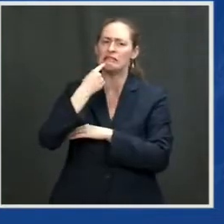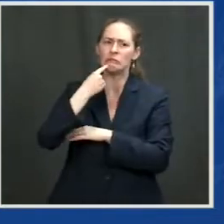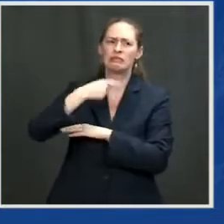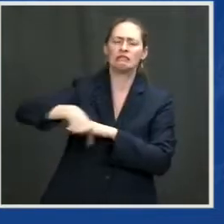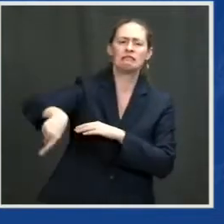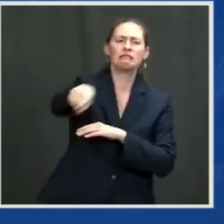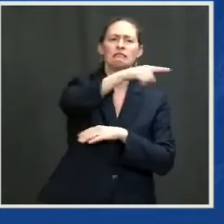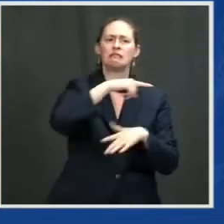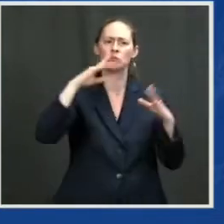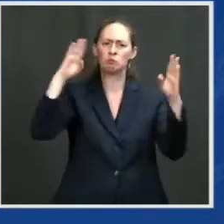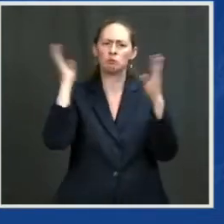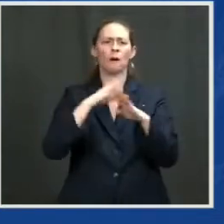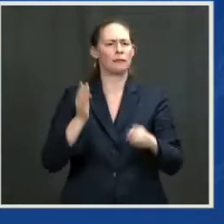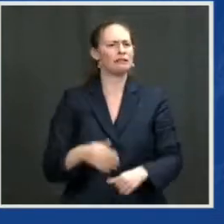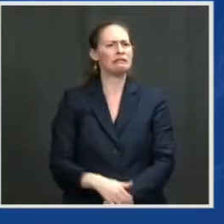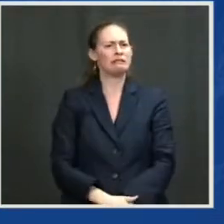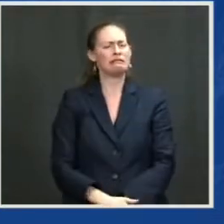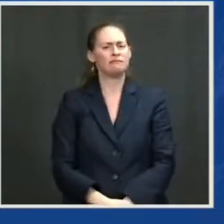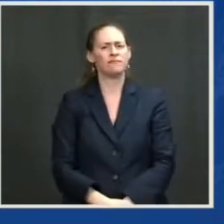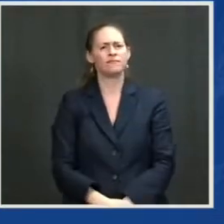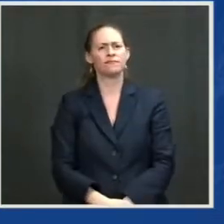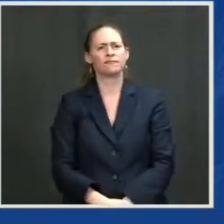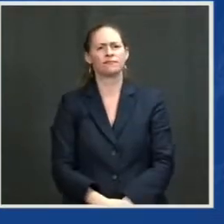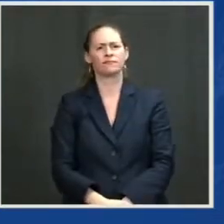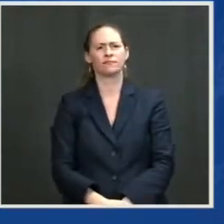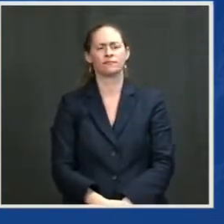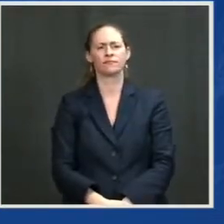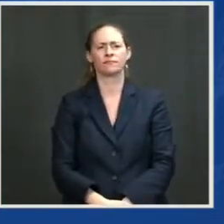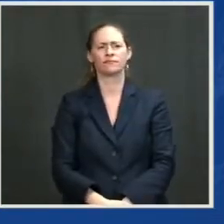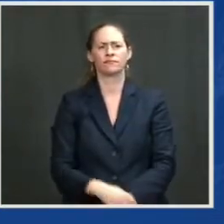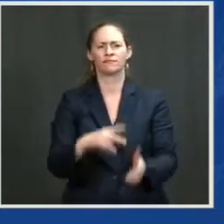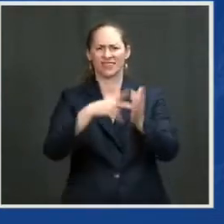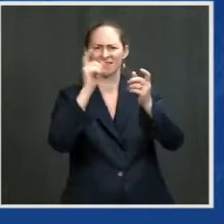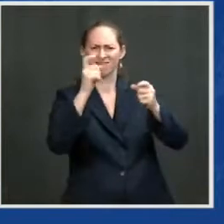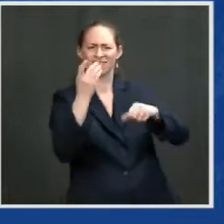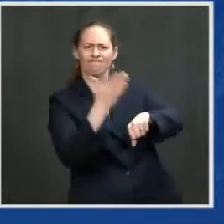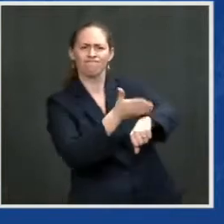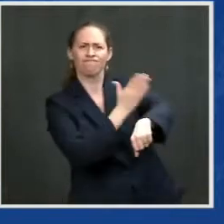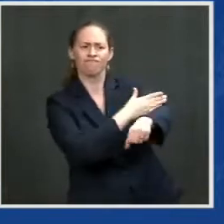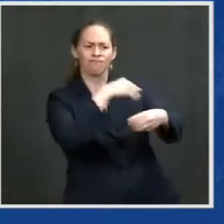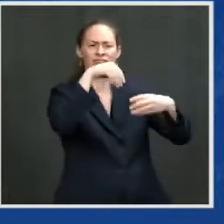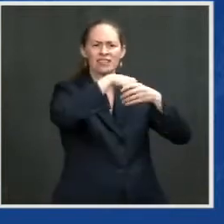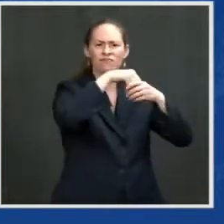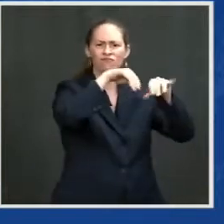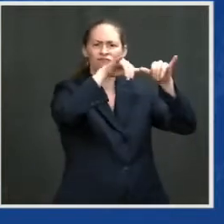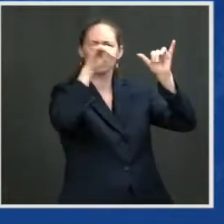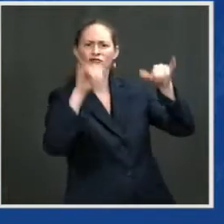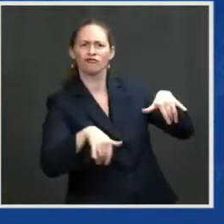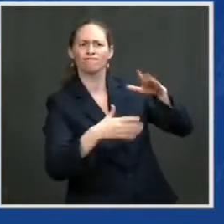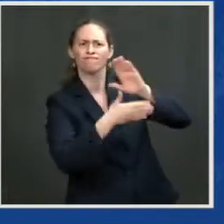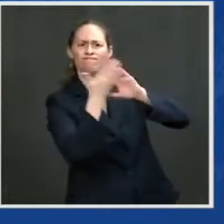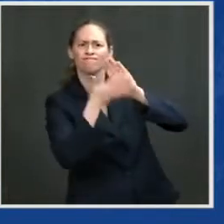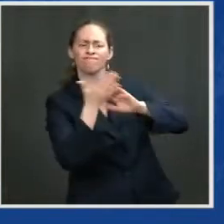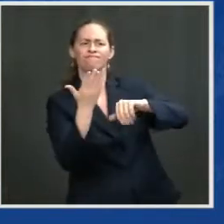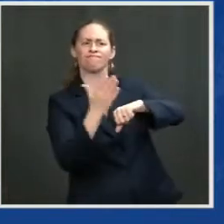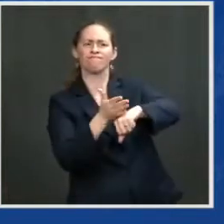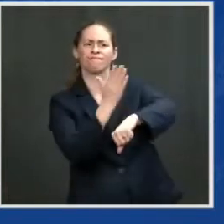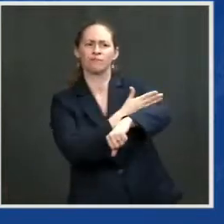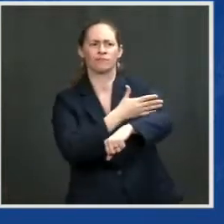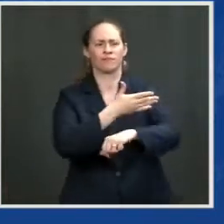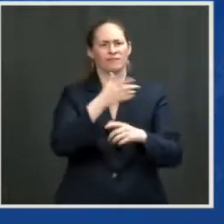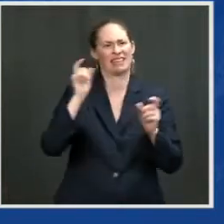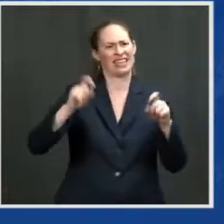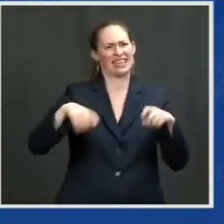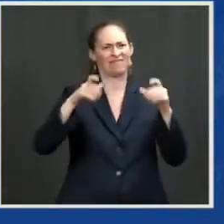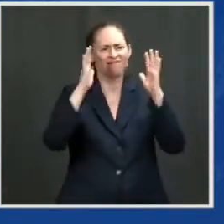terms of infrastructure. We got to build back to a different standard, not to what it was. It's got to be better, because the climate has changed enough now